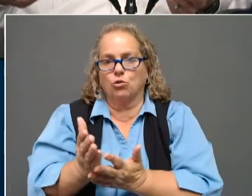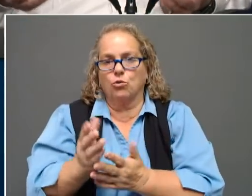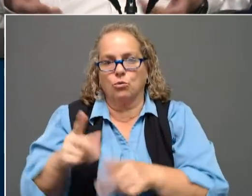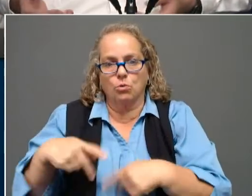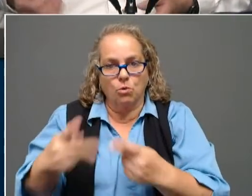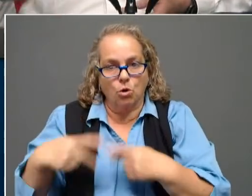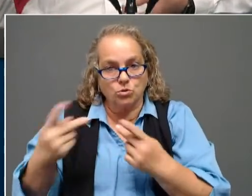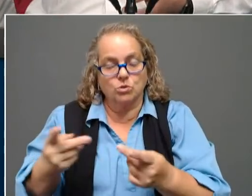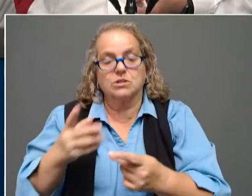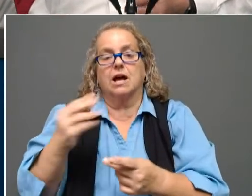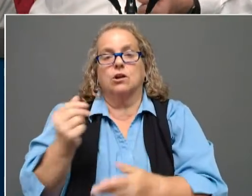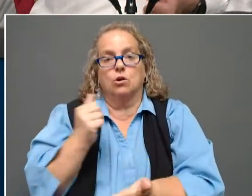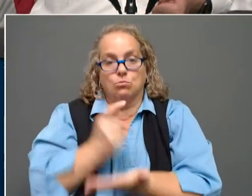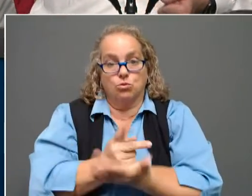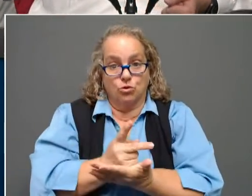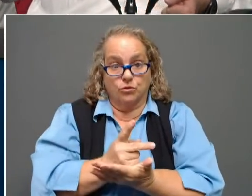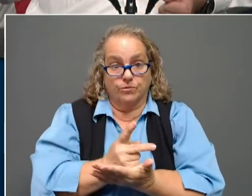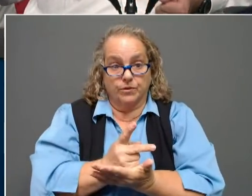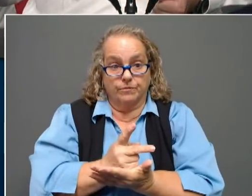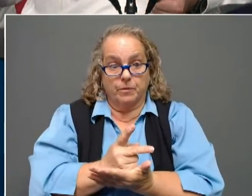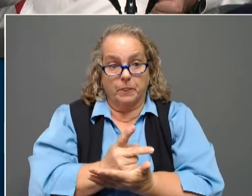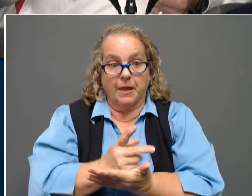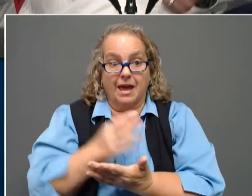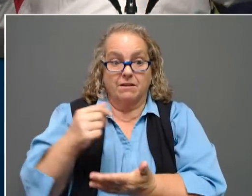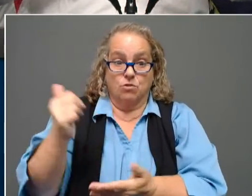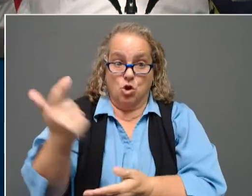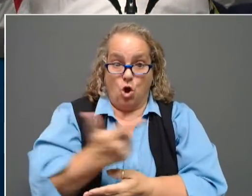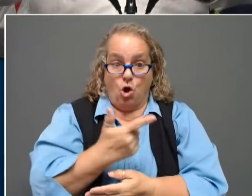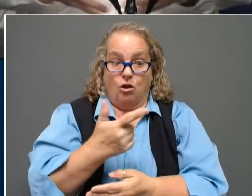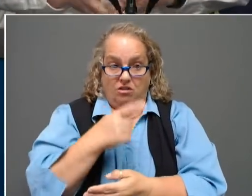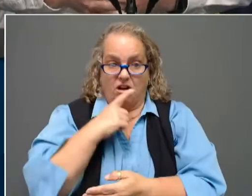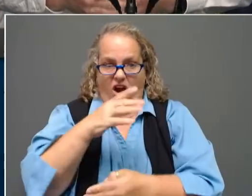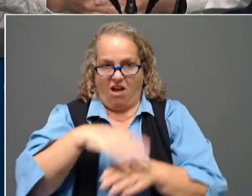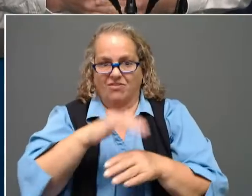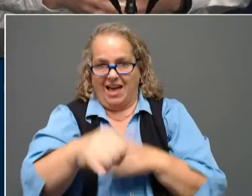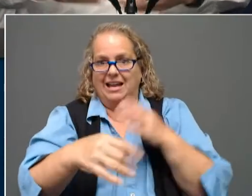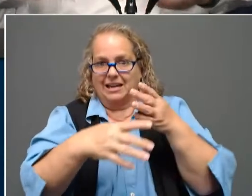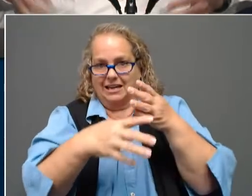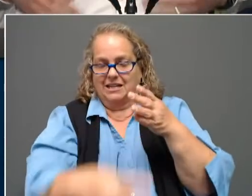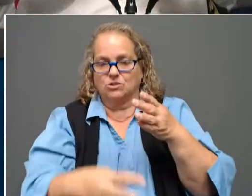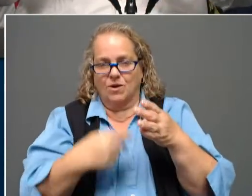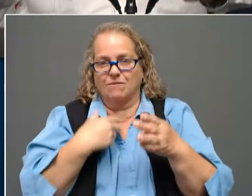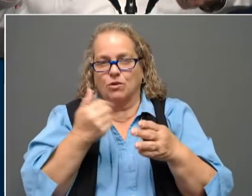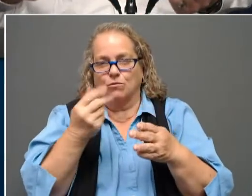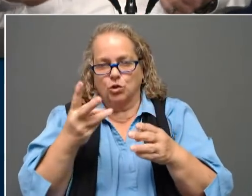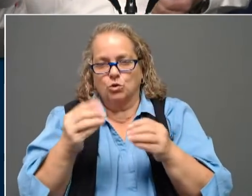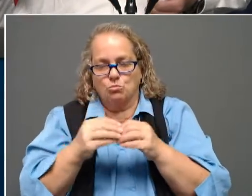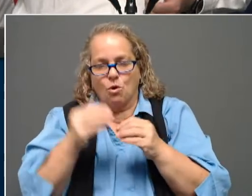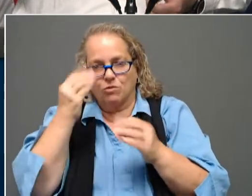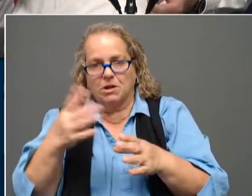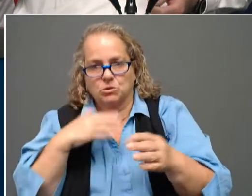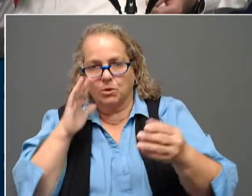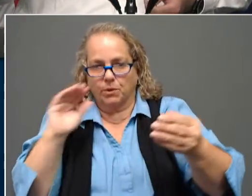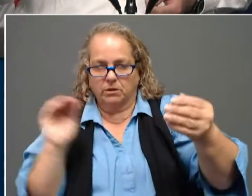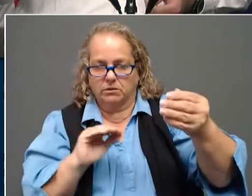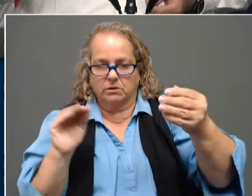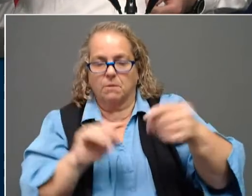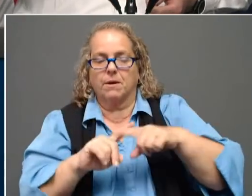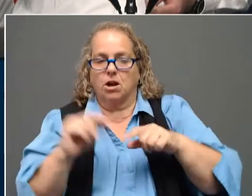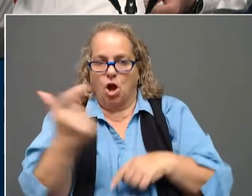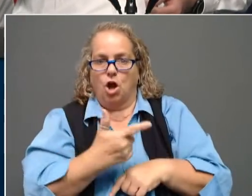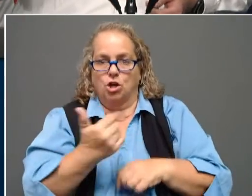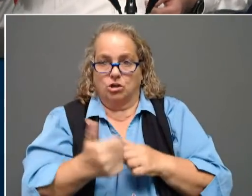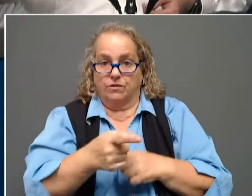been approved, and they are all up there. We were getting a few straggler information in there, but they should all be up there. You can search by